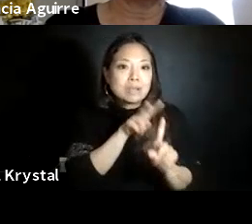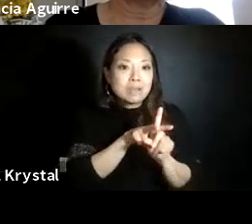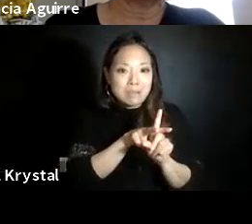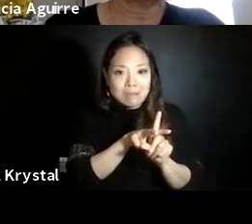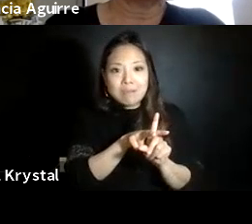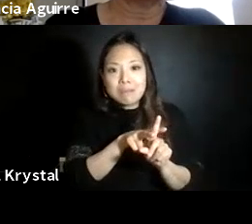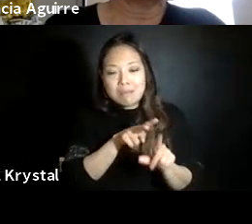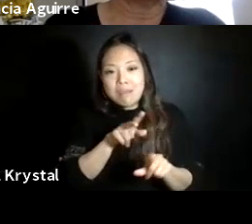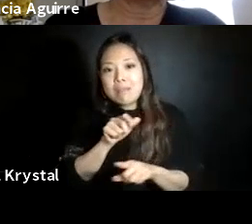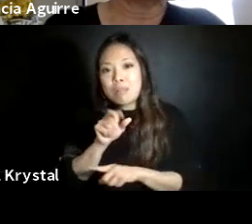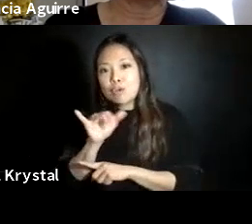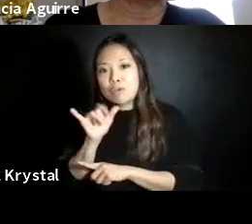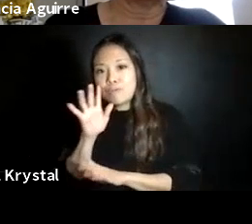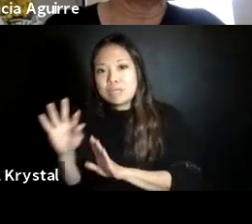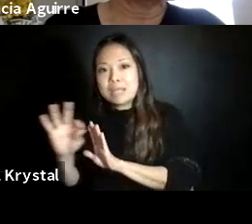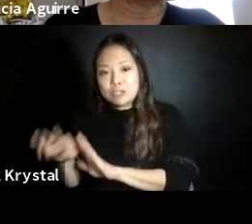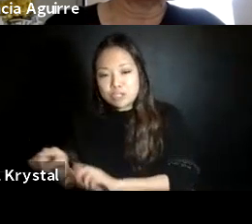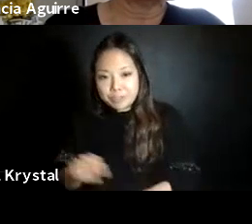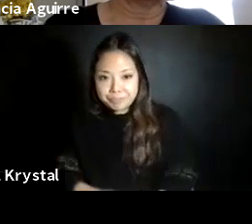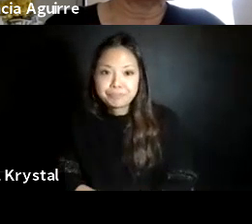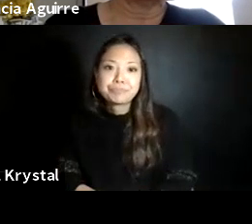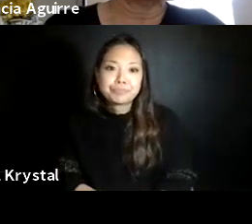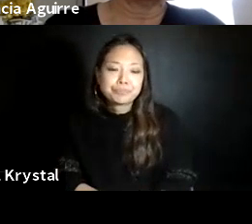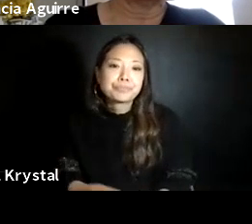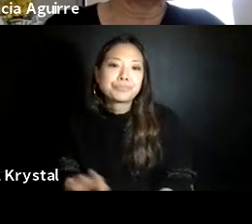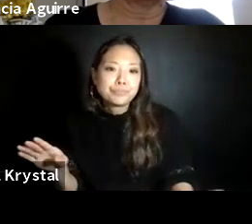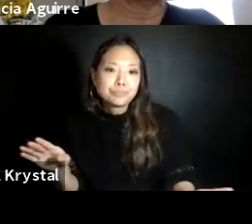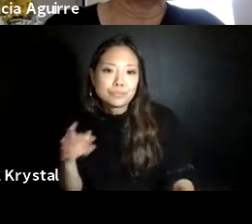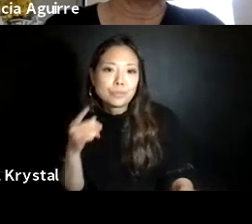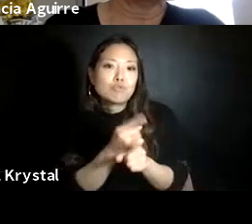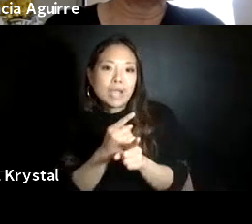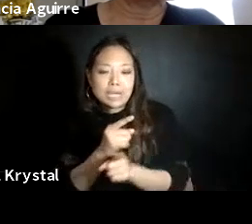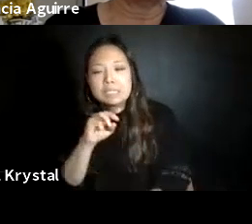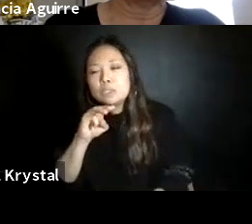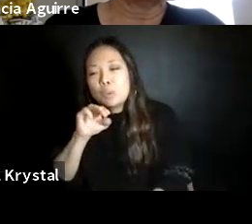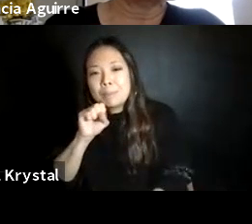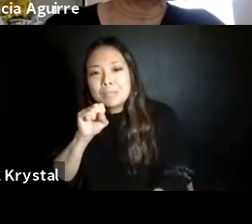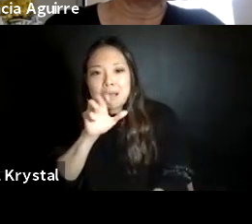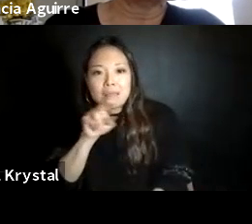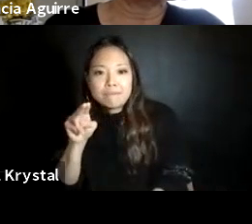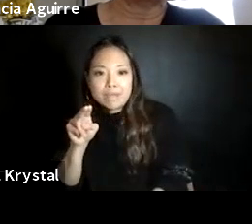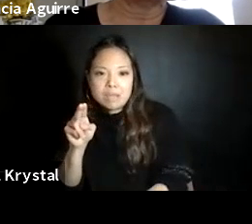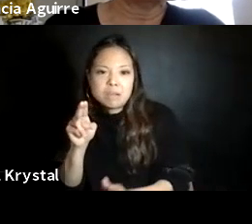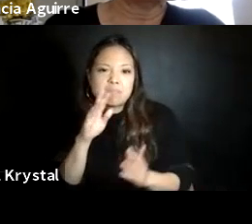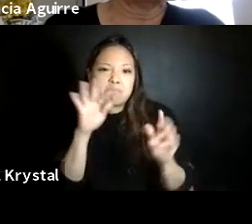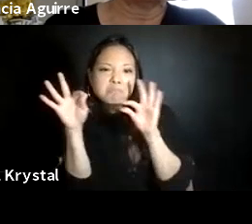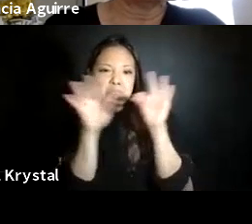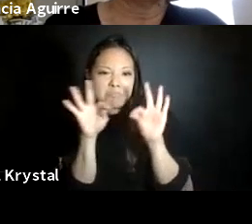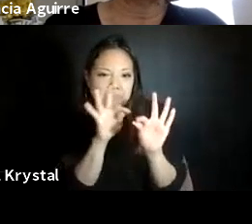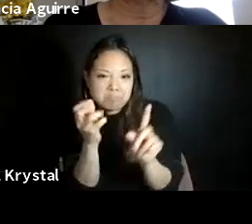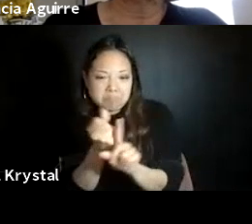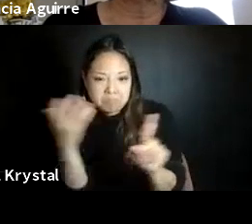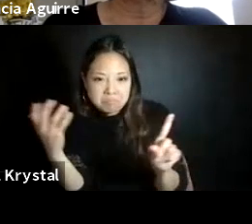Full assignment. So let's tease that out so that everybody's on the same page. So lottery for assignment